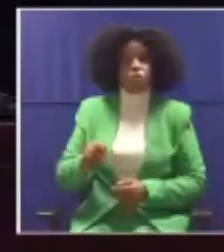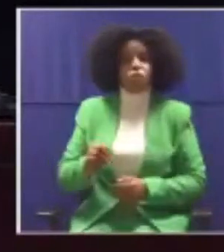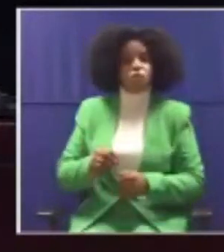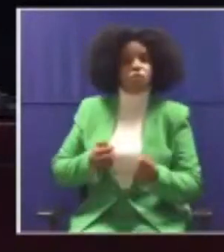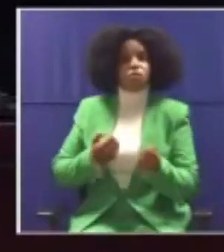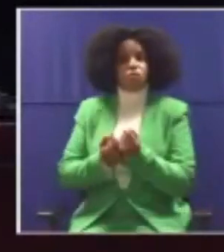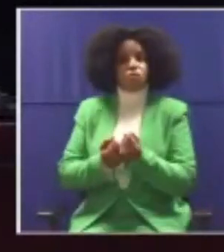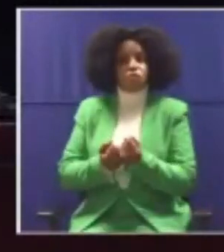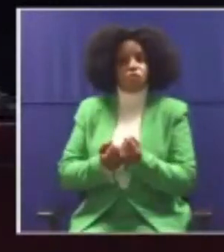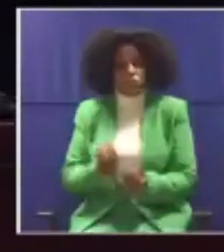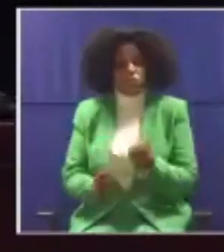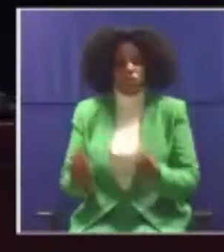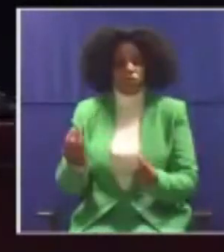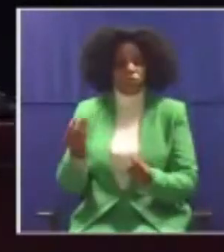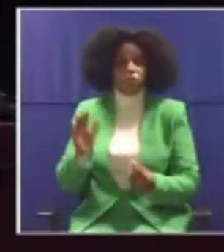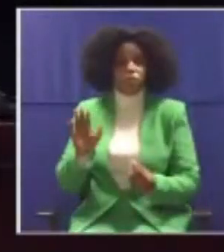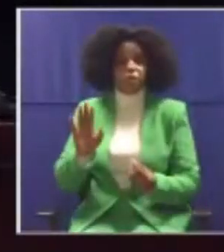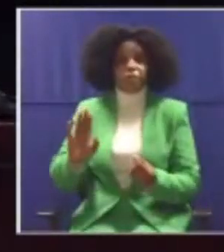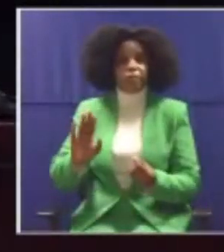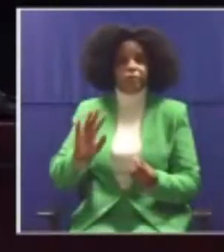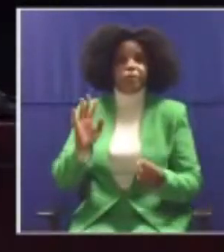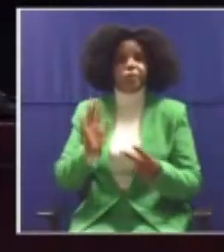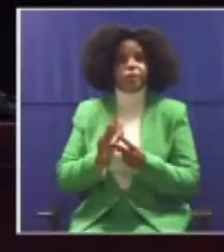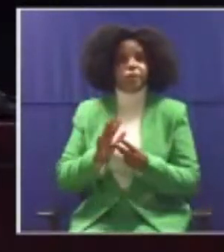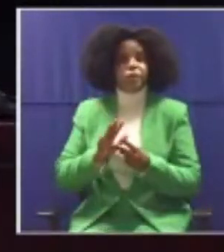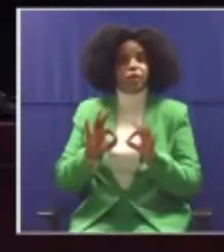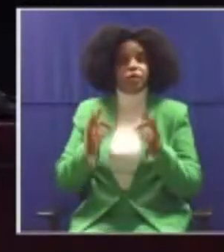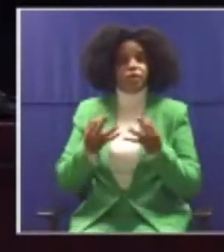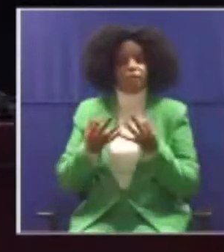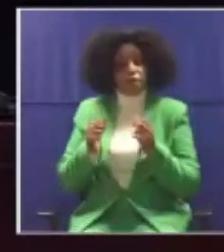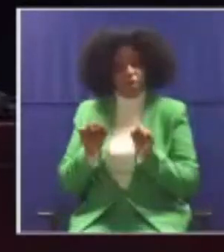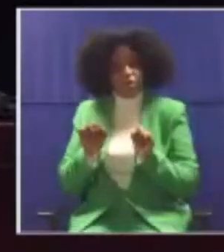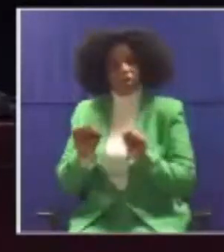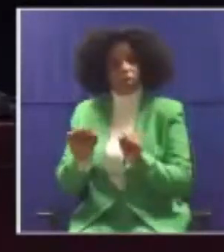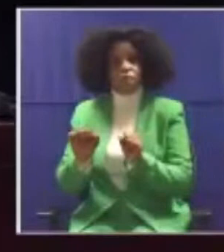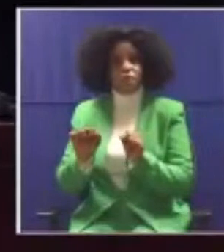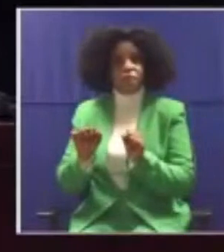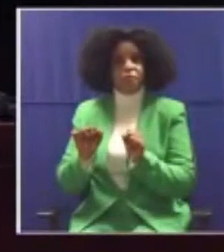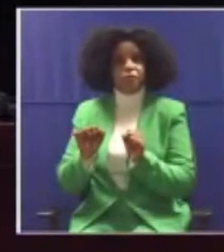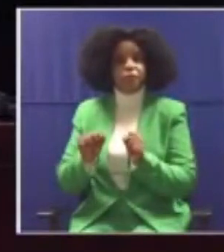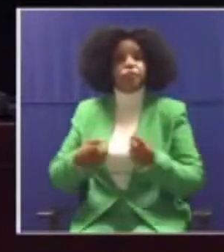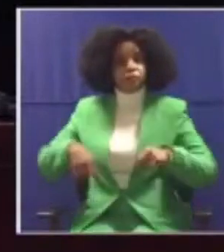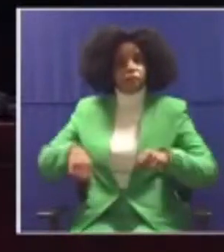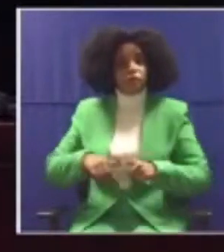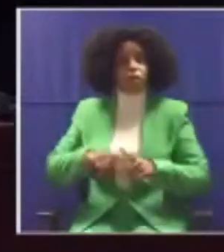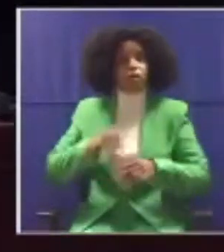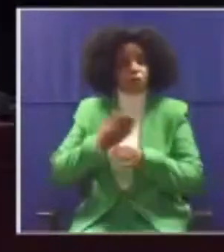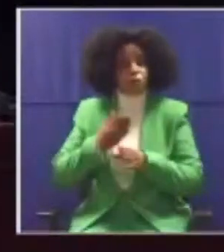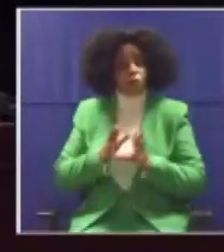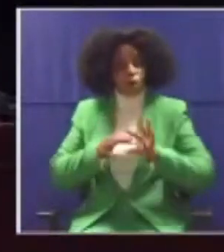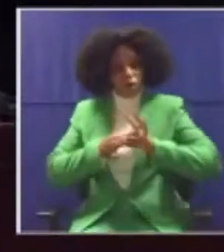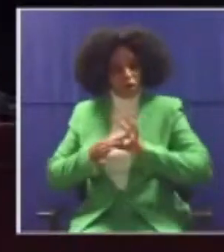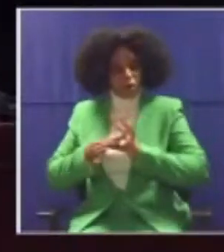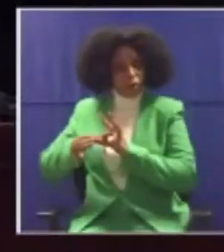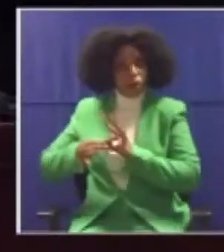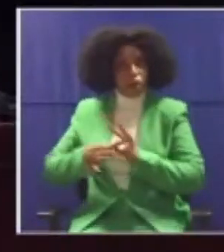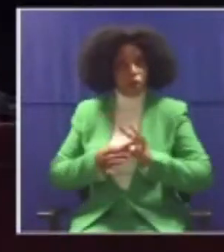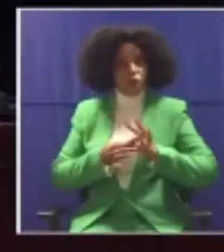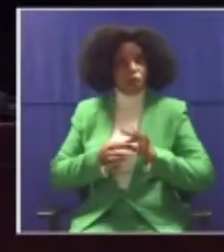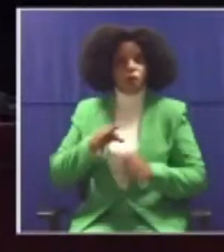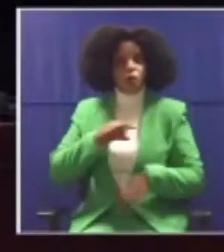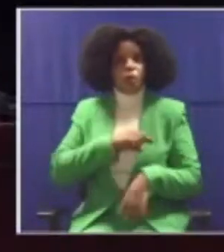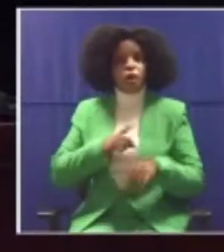their families. We must therefore continue to work collectively as social partners to